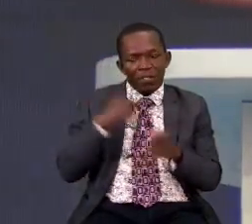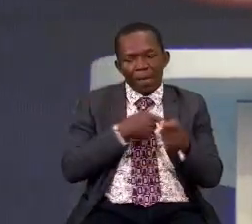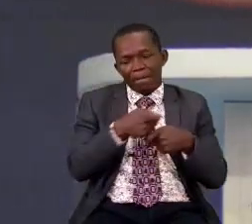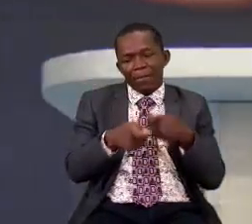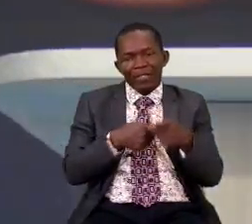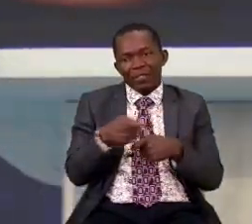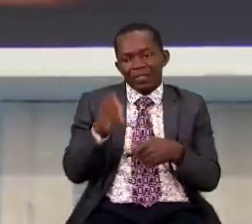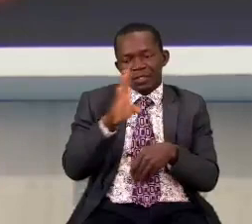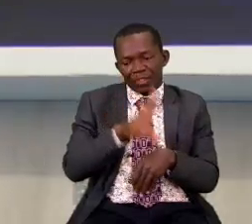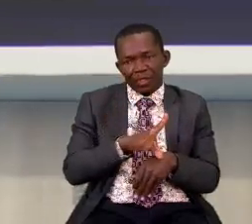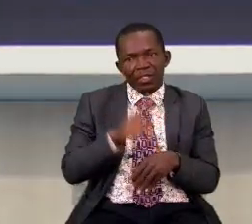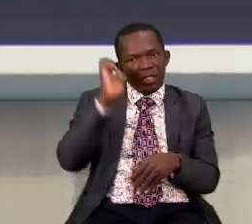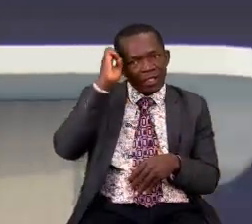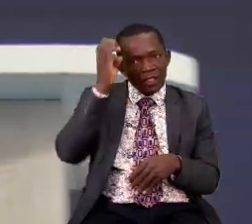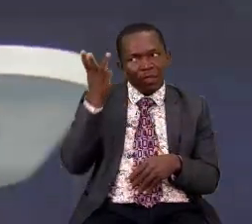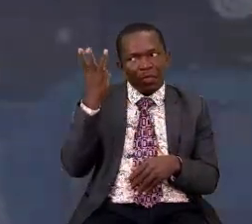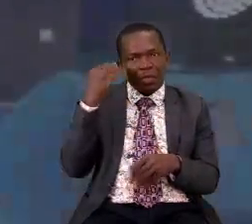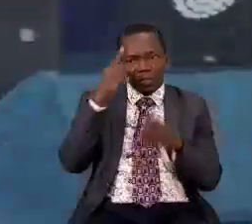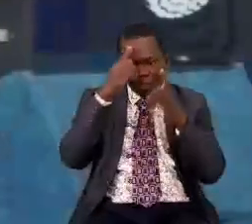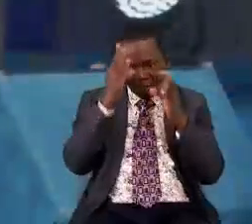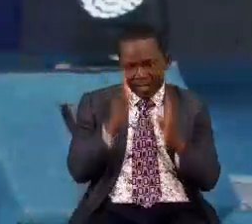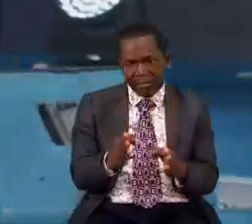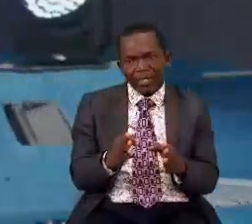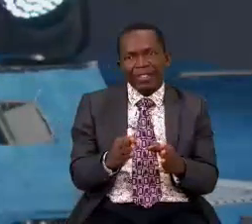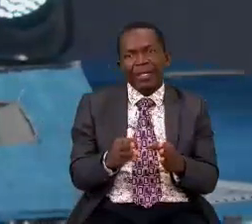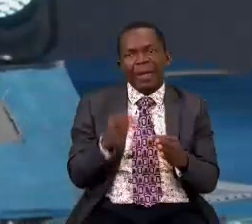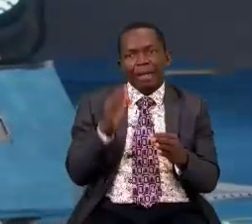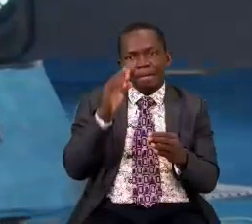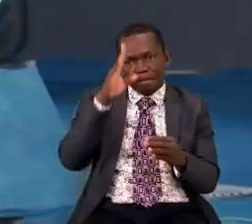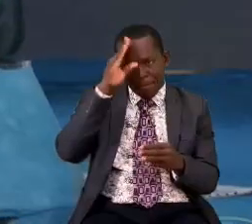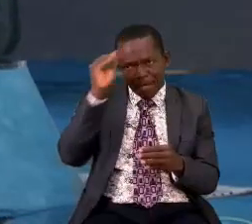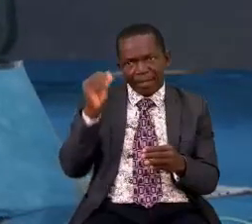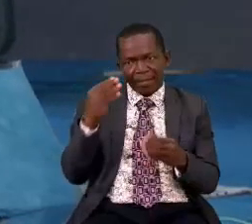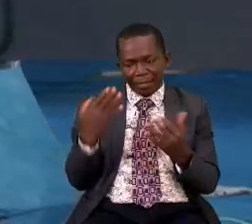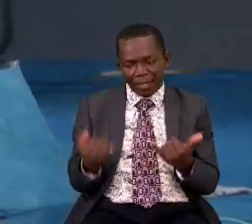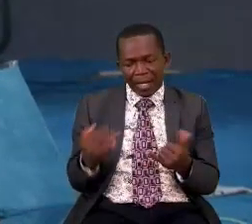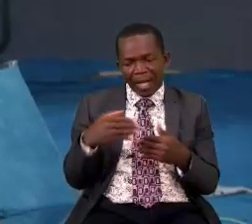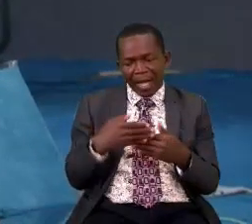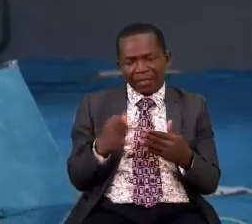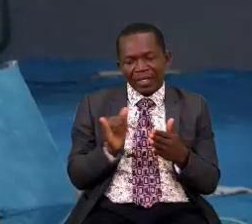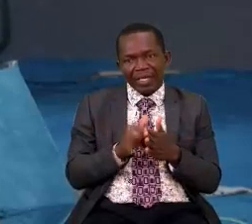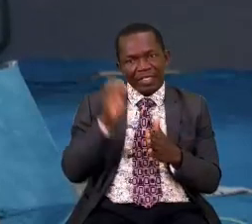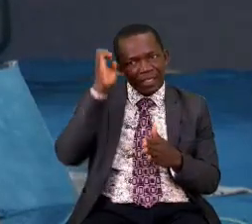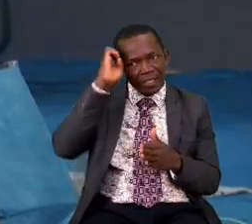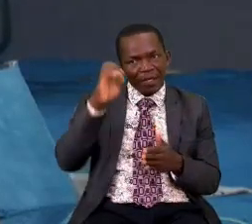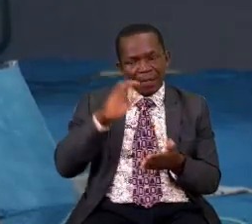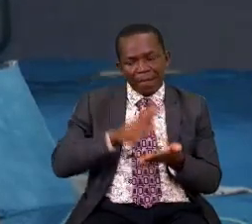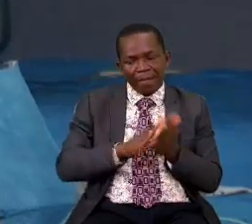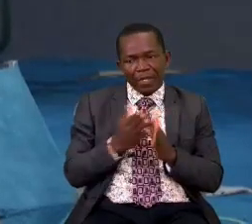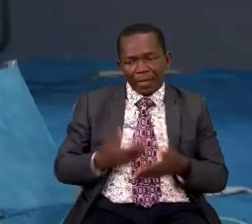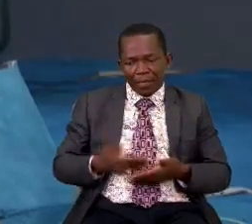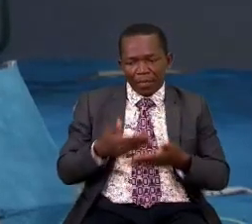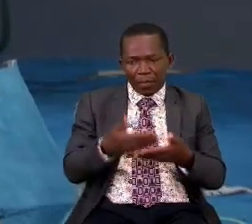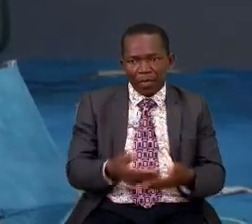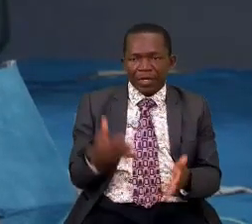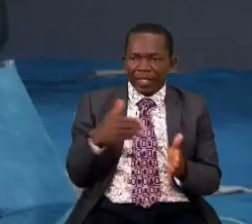God born again you see when we're born again a lot of things change in our hearts in our mind in